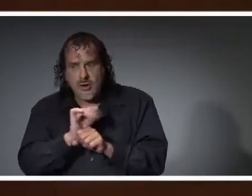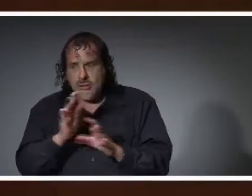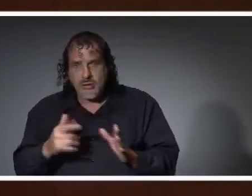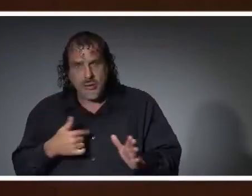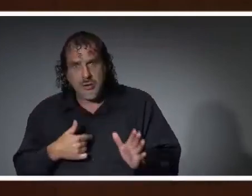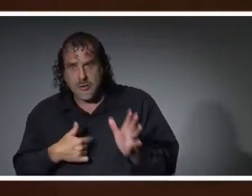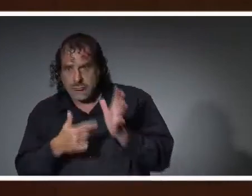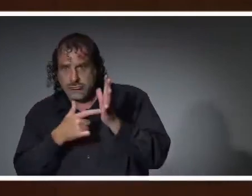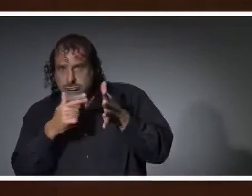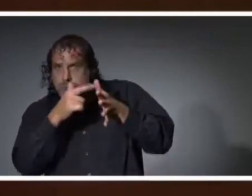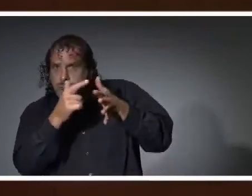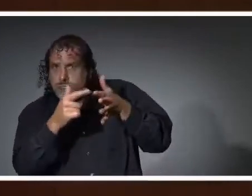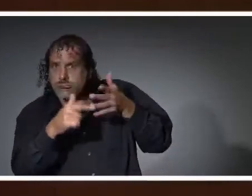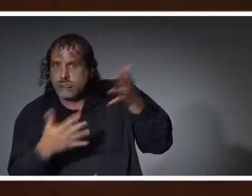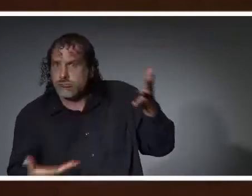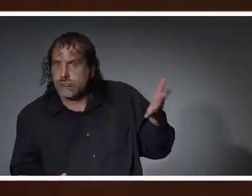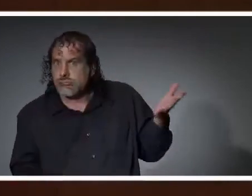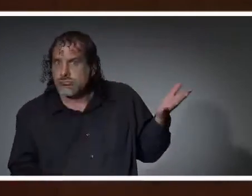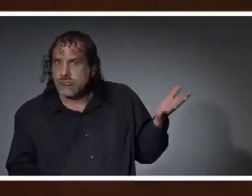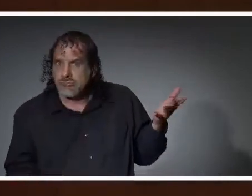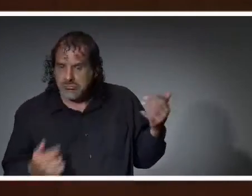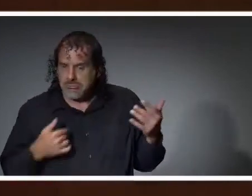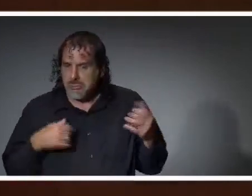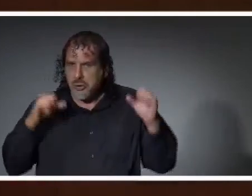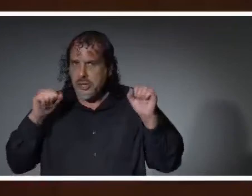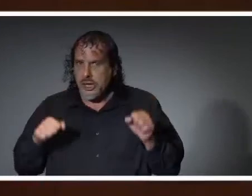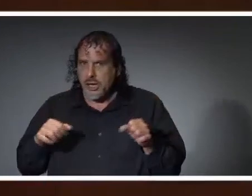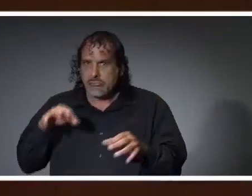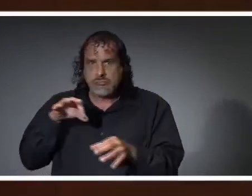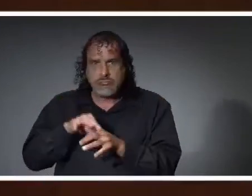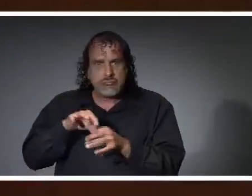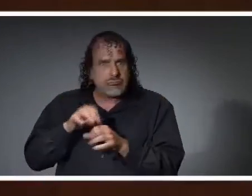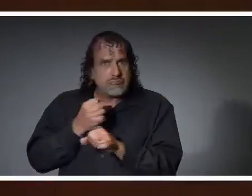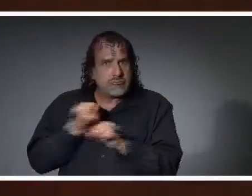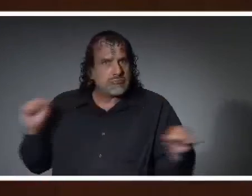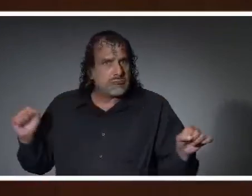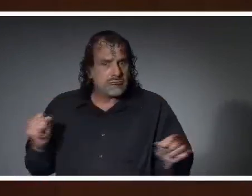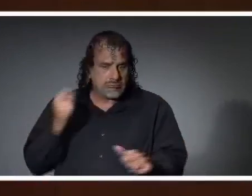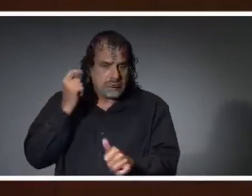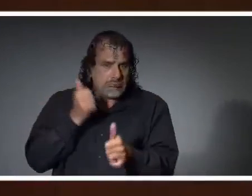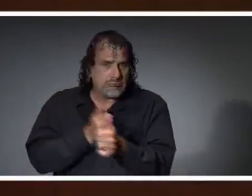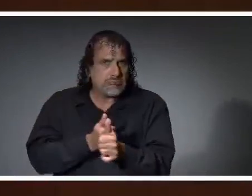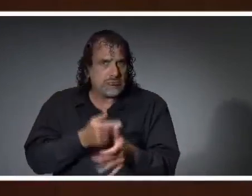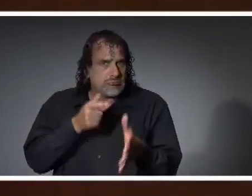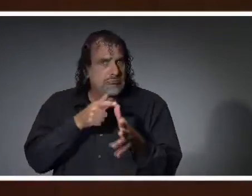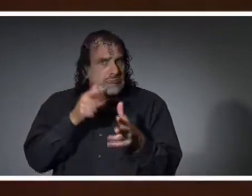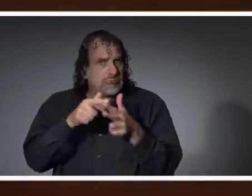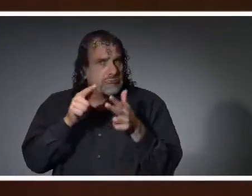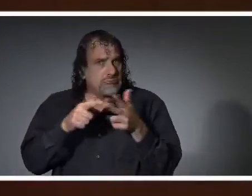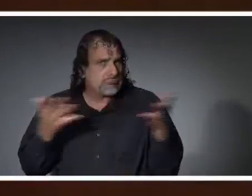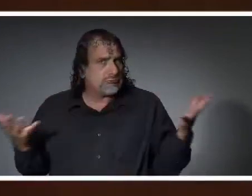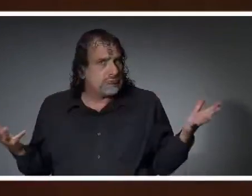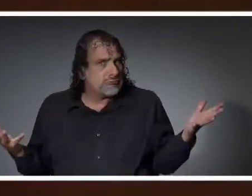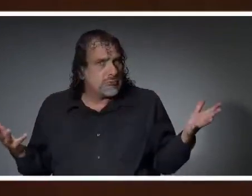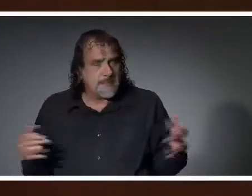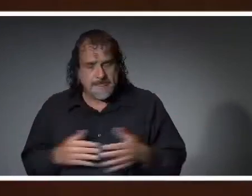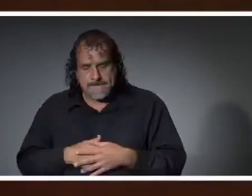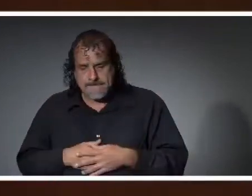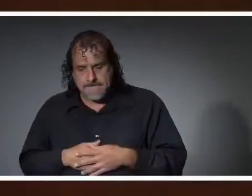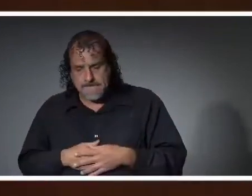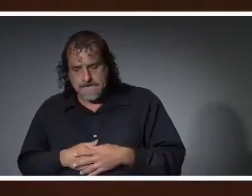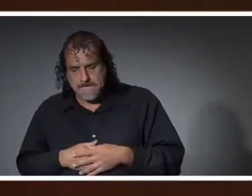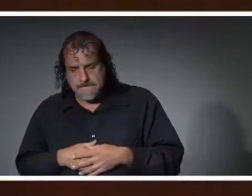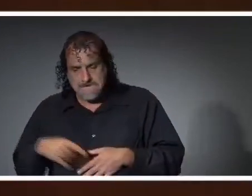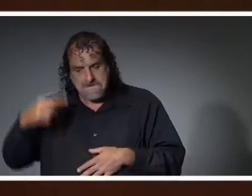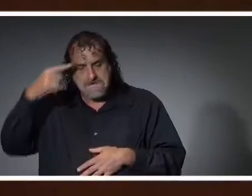expect for this to be done safely, because it can be done in a pretty darn safe way. So, you know, I think now's the